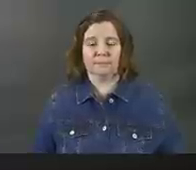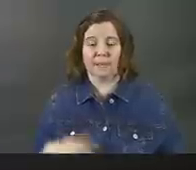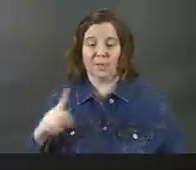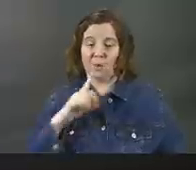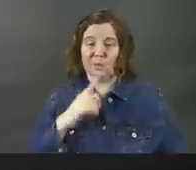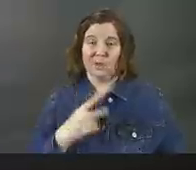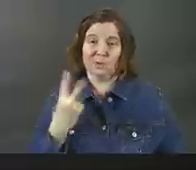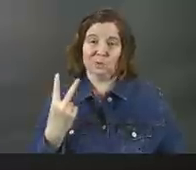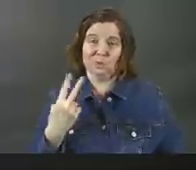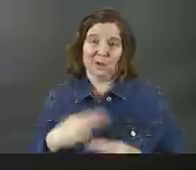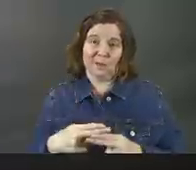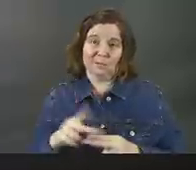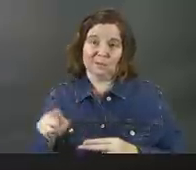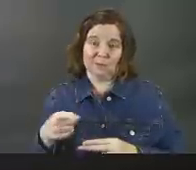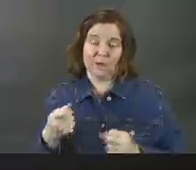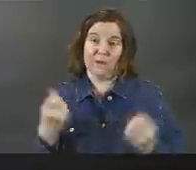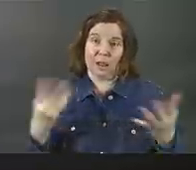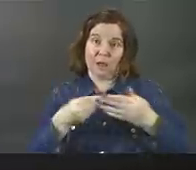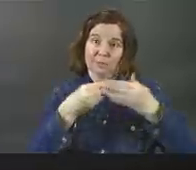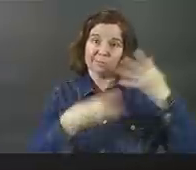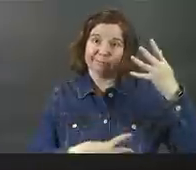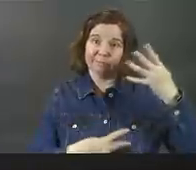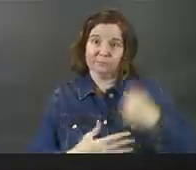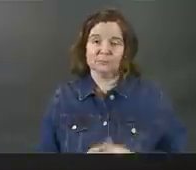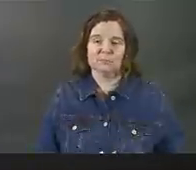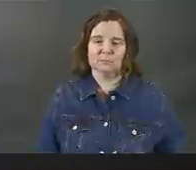And those are just two names of a lot.